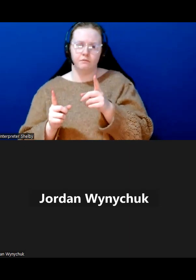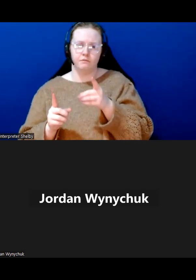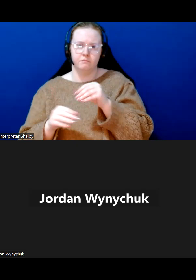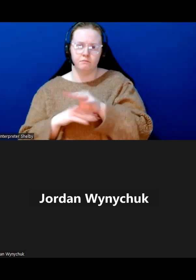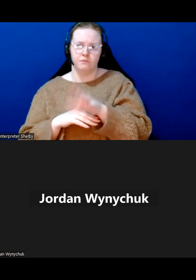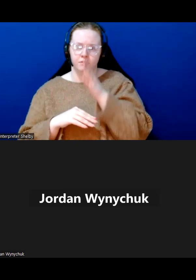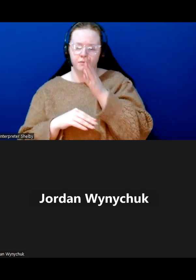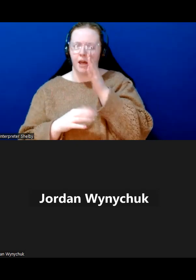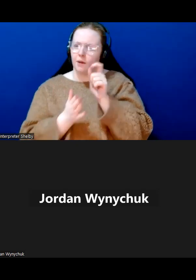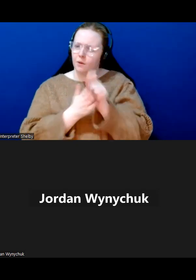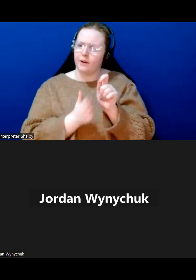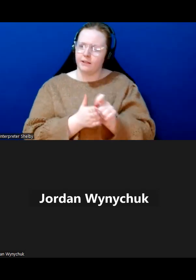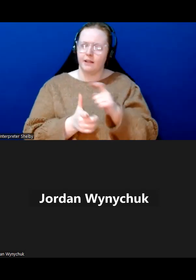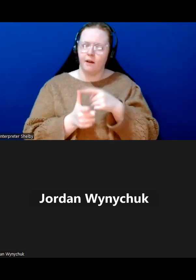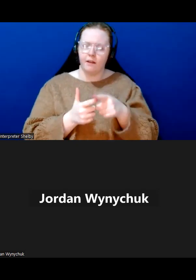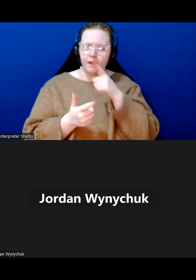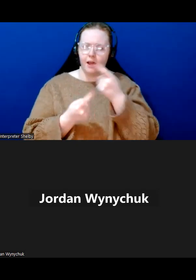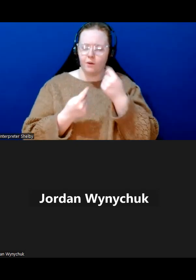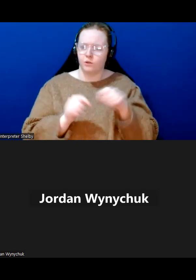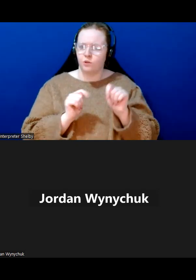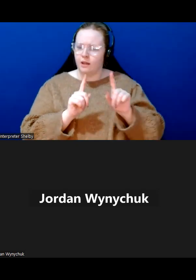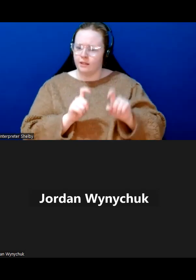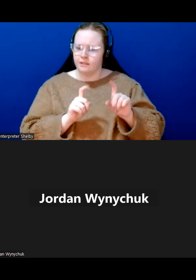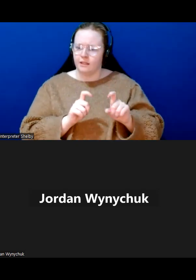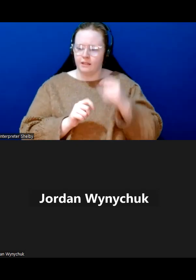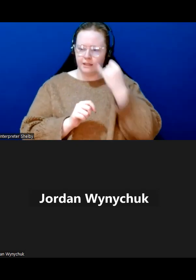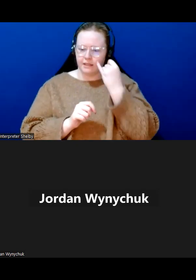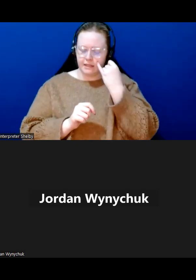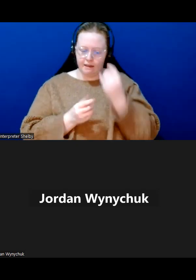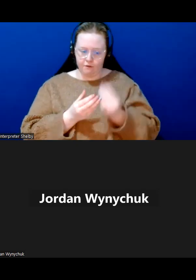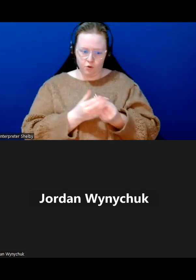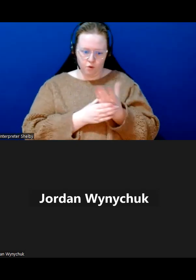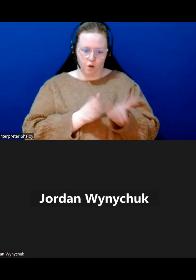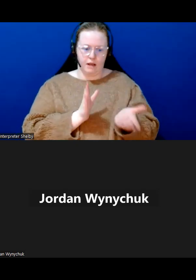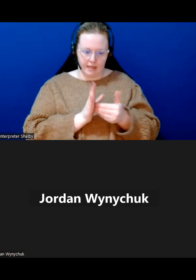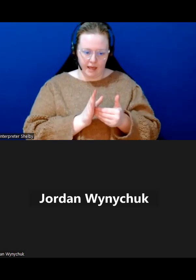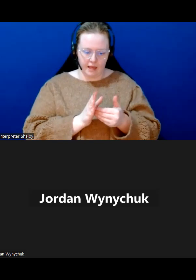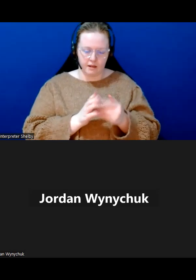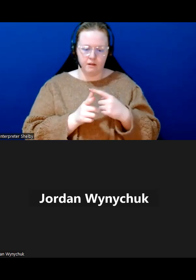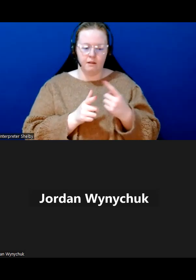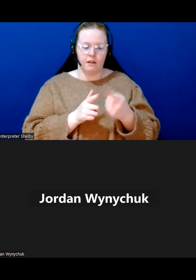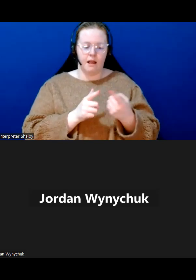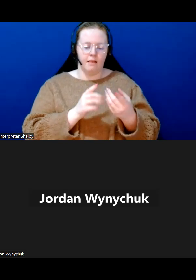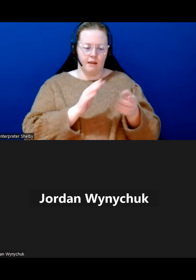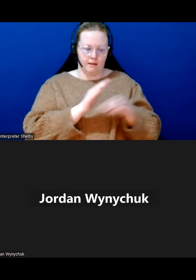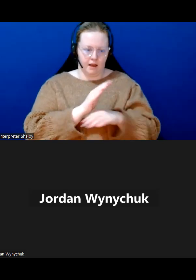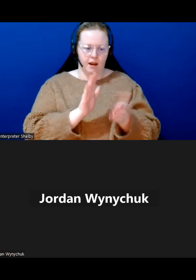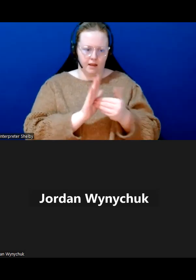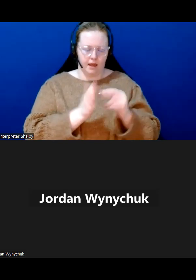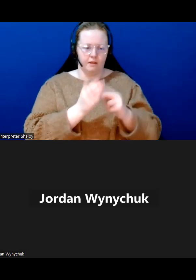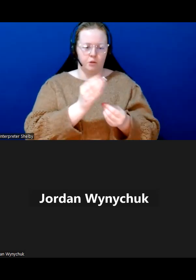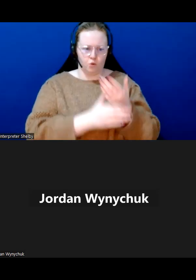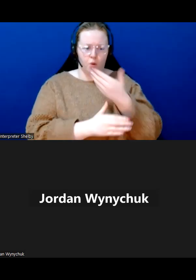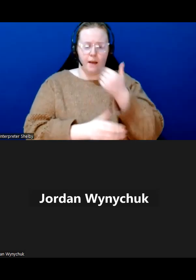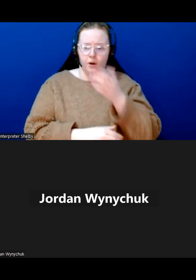down to try it out because I wonder if I after my first regrowth, if I recut it, if the regrowth the second time would be better. Yeah, because I mean that was one of the